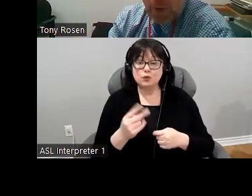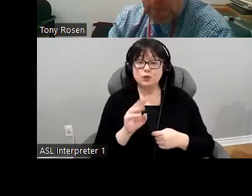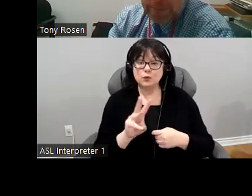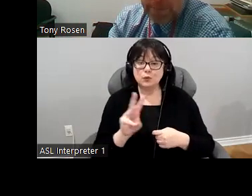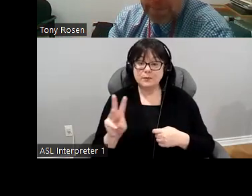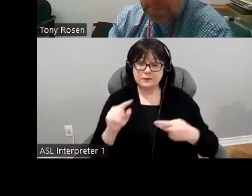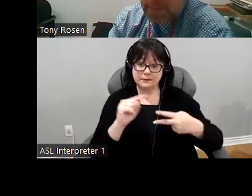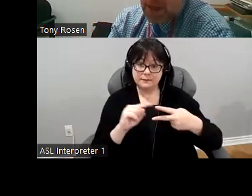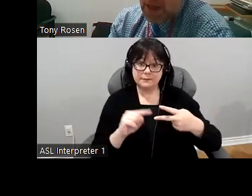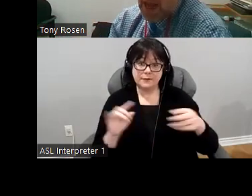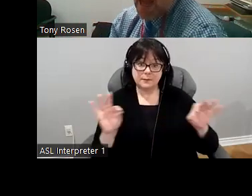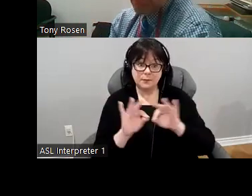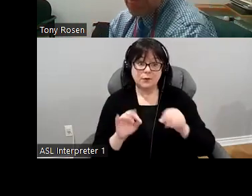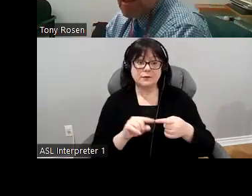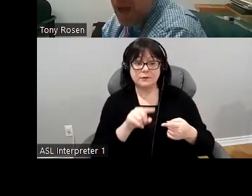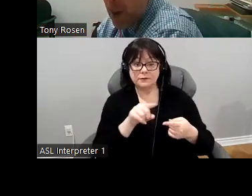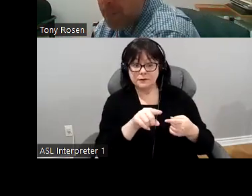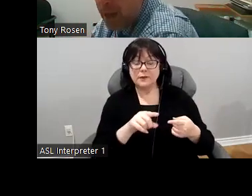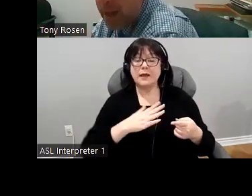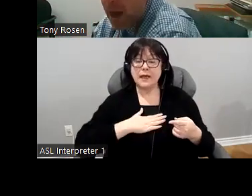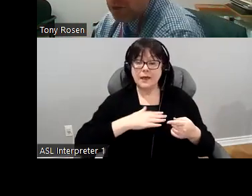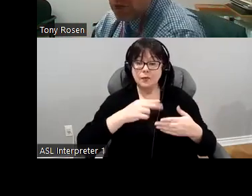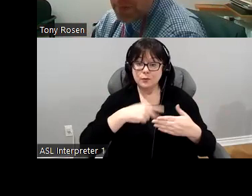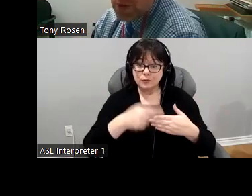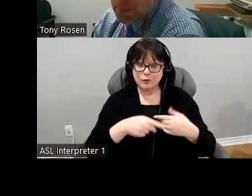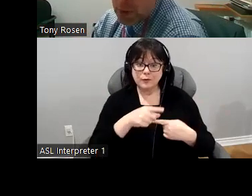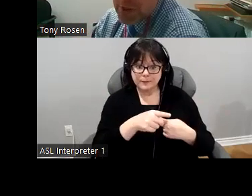our program. And this website,